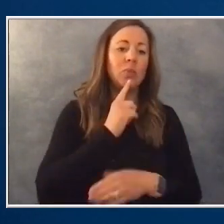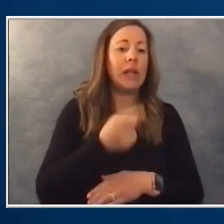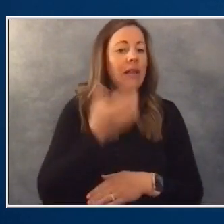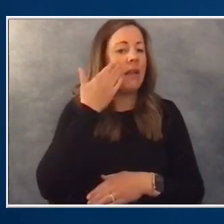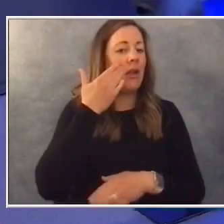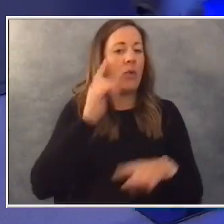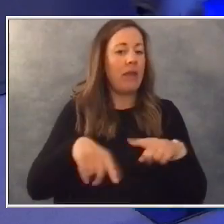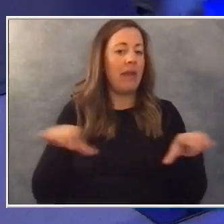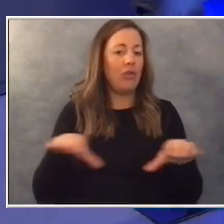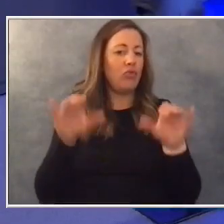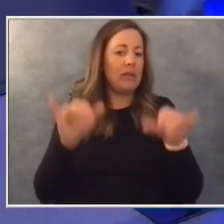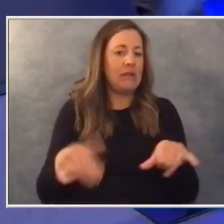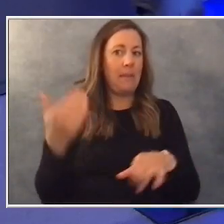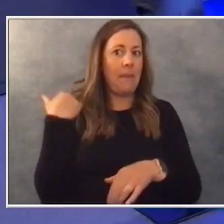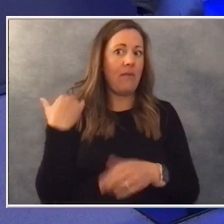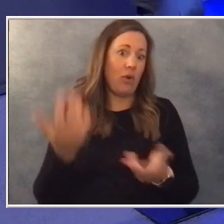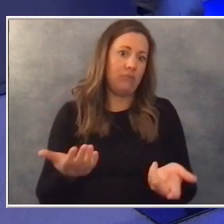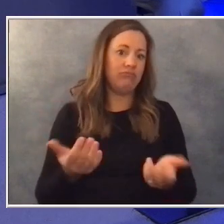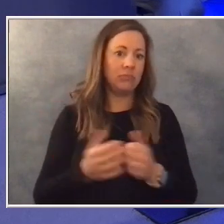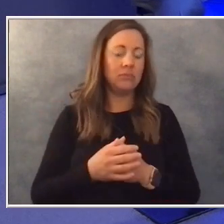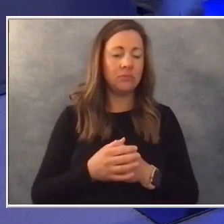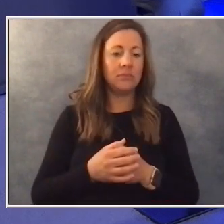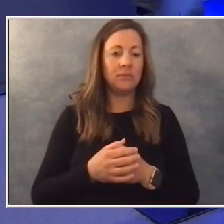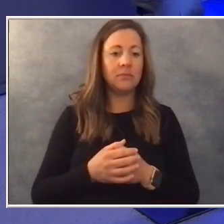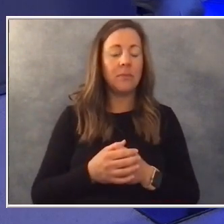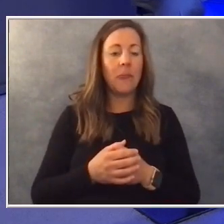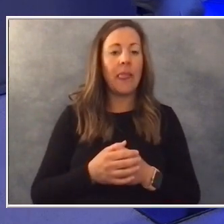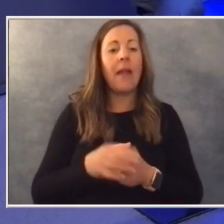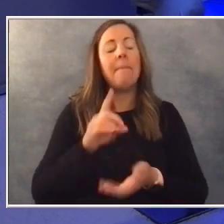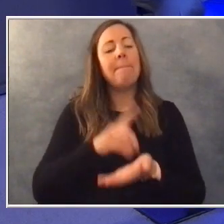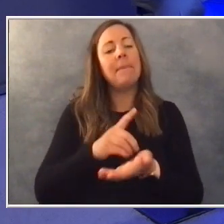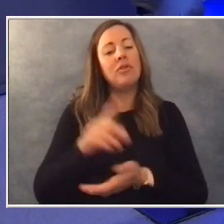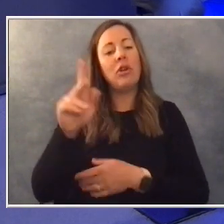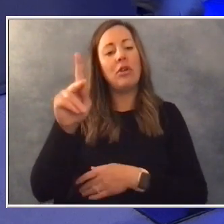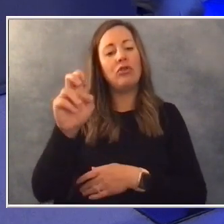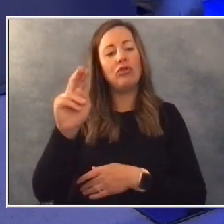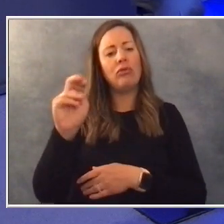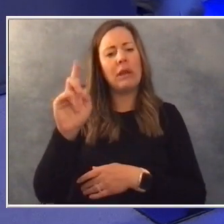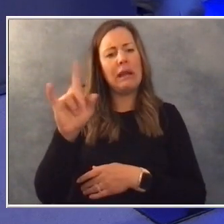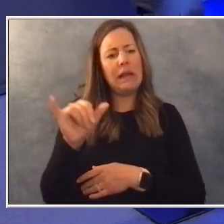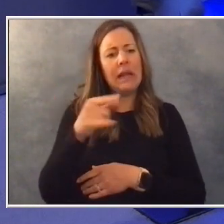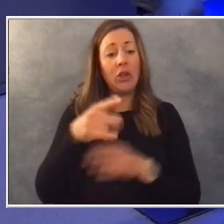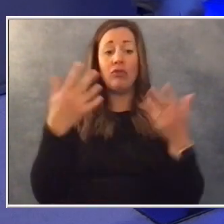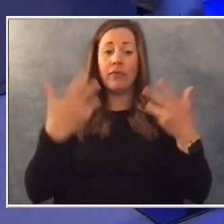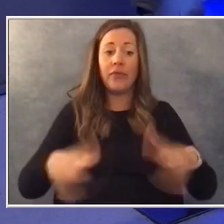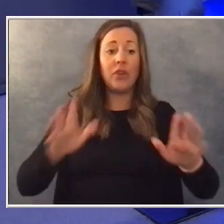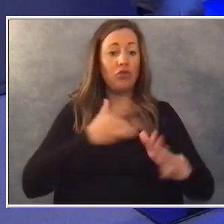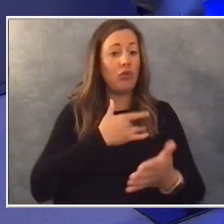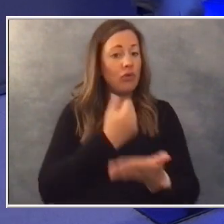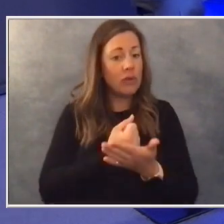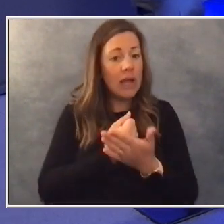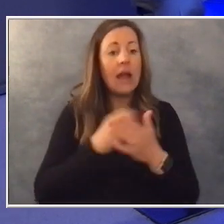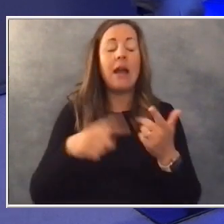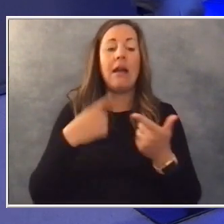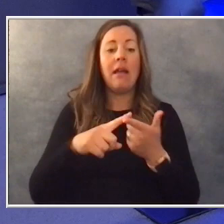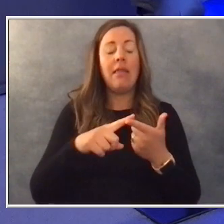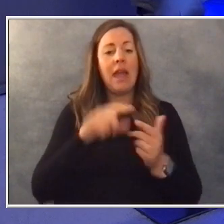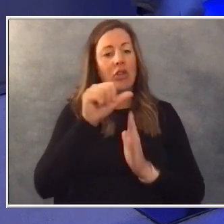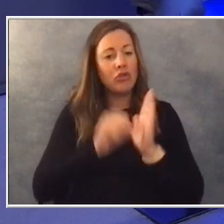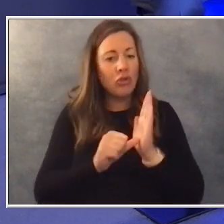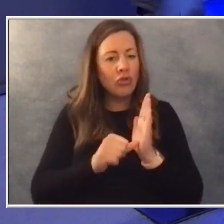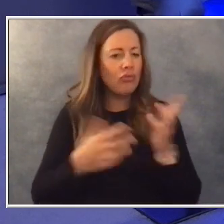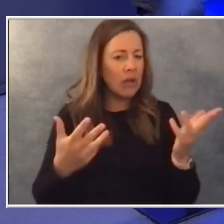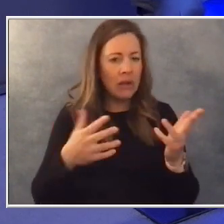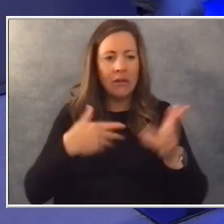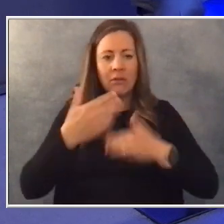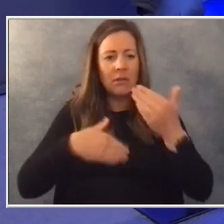So it varies. And Dr. Kennedy, in your case, you had already had the heart attack, you had triple bypass surgery. After that surgery, what was your recovery